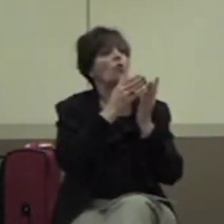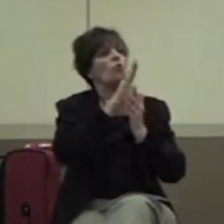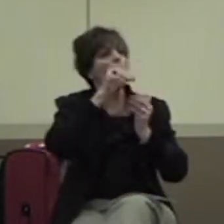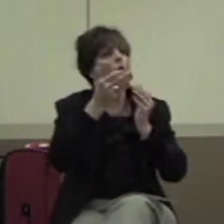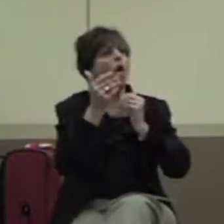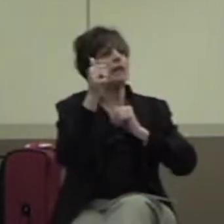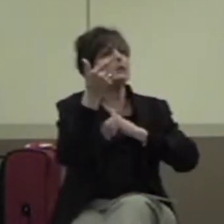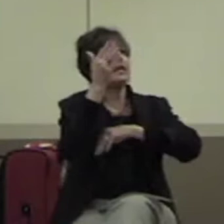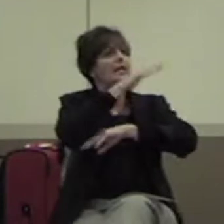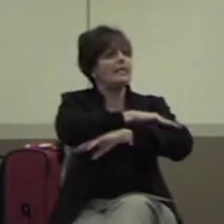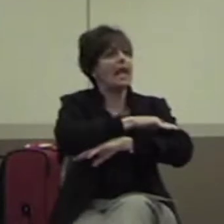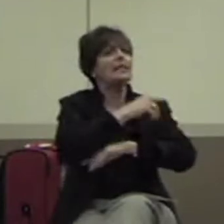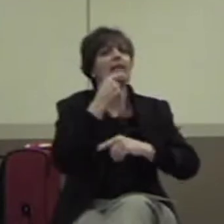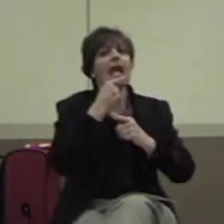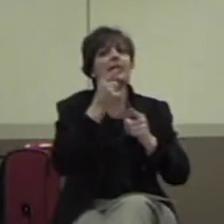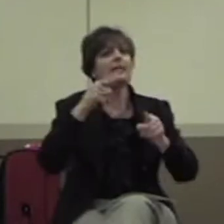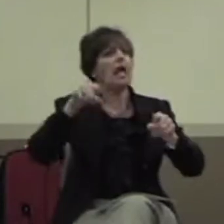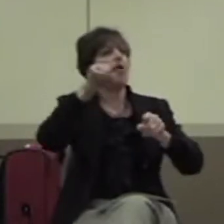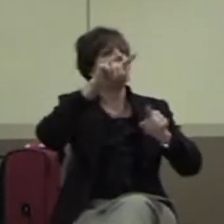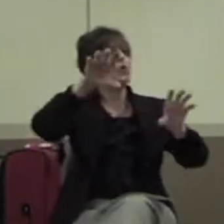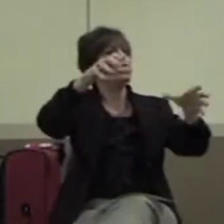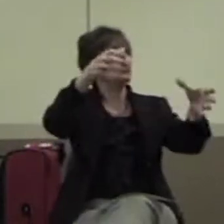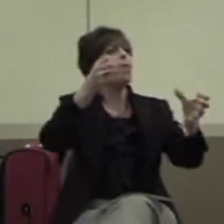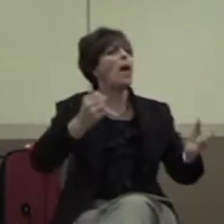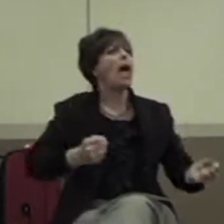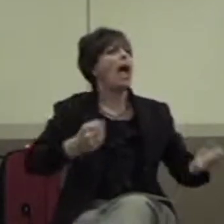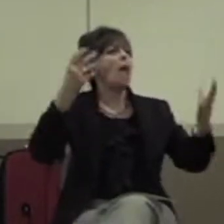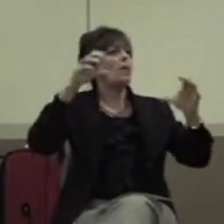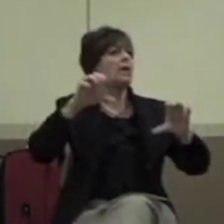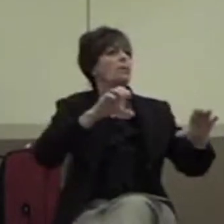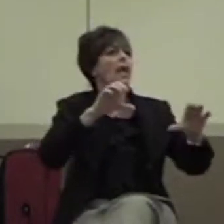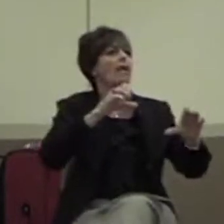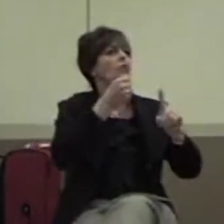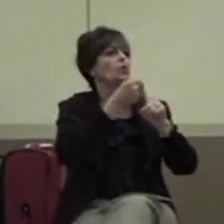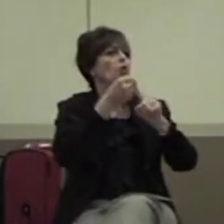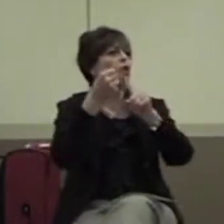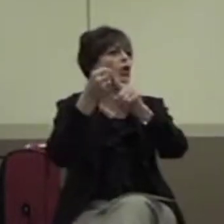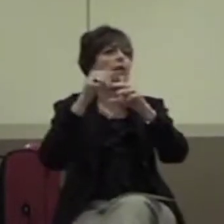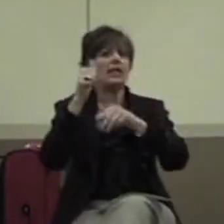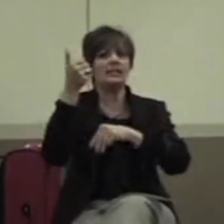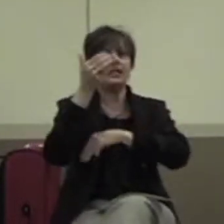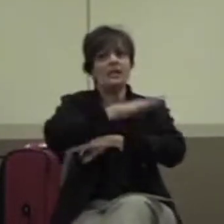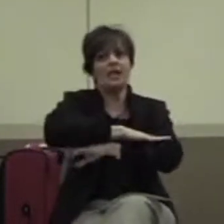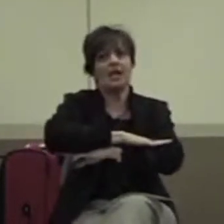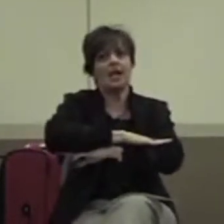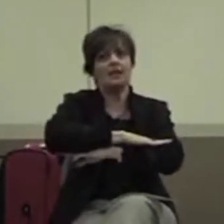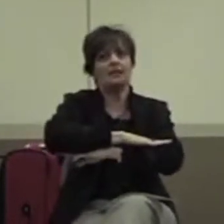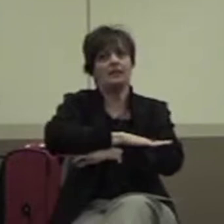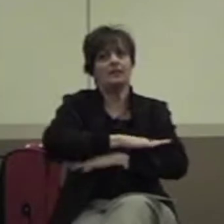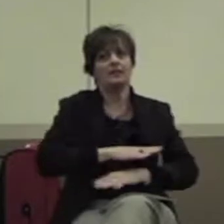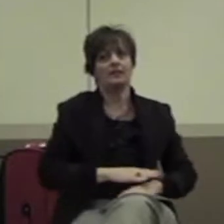all 10 days and tell your group how many behaviors occurred in 10 days.